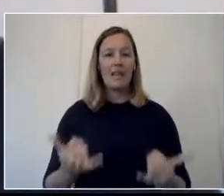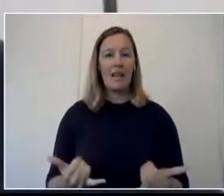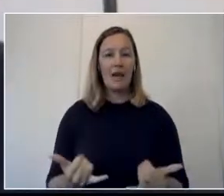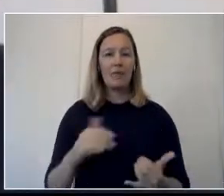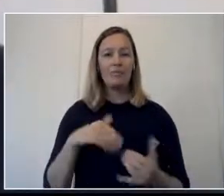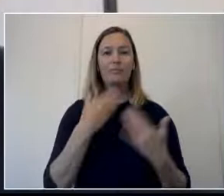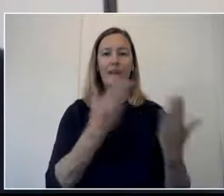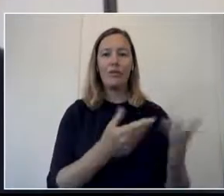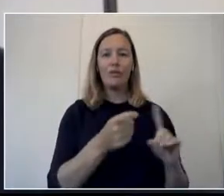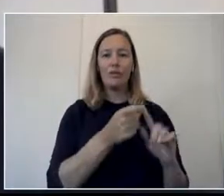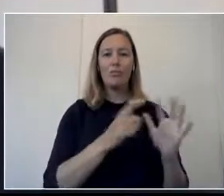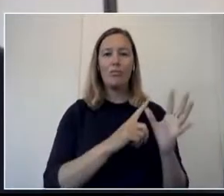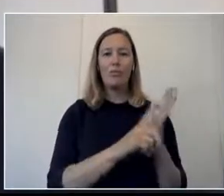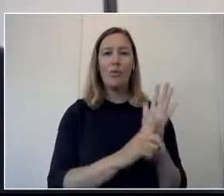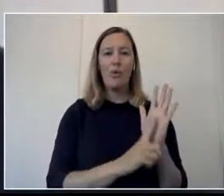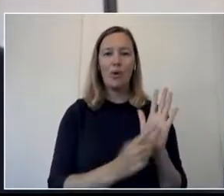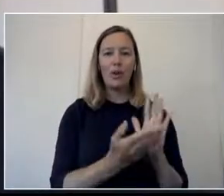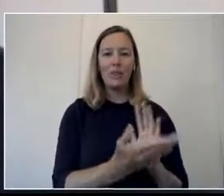Paul.